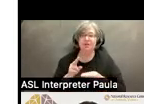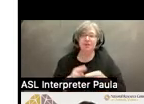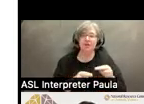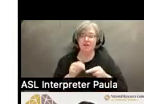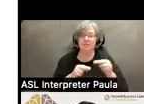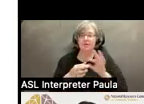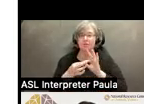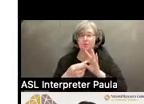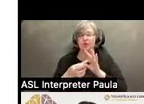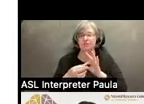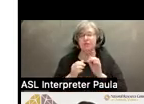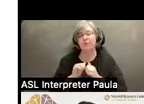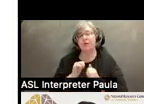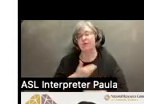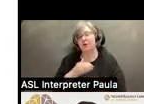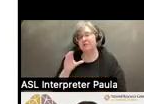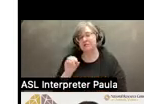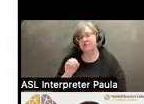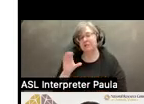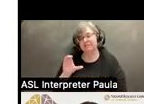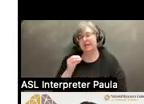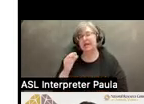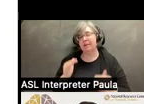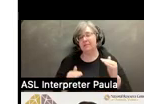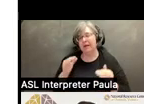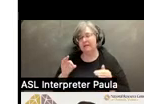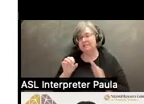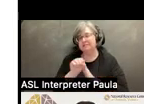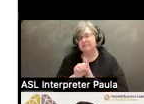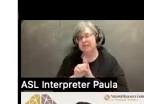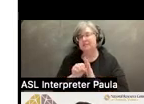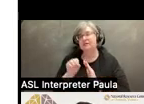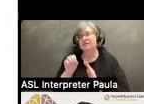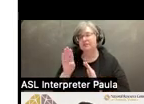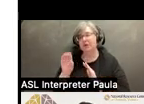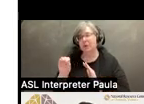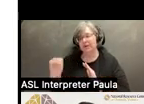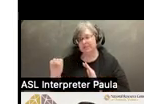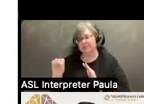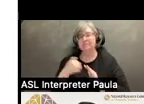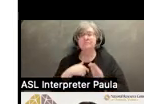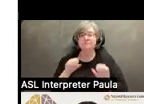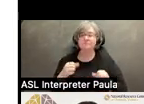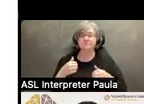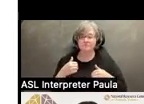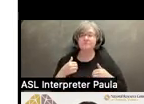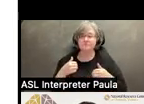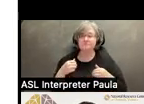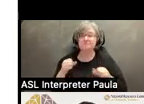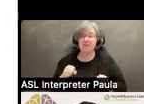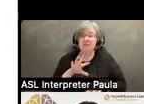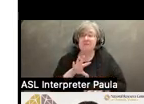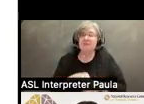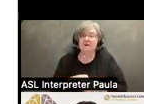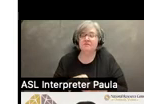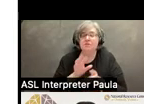relationships with our COCs and balance of state so that we can have a seat at the table